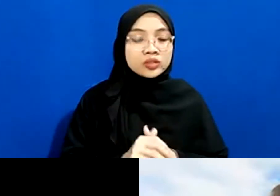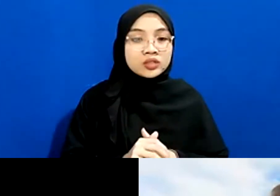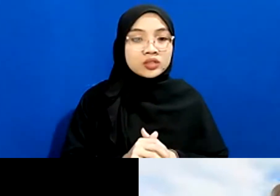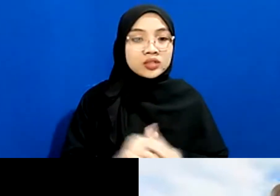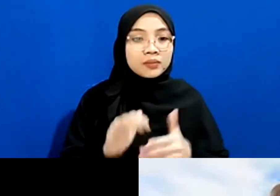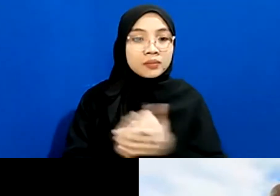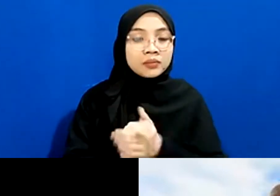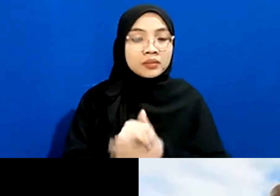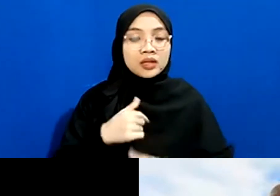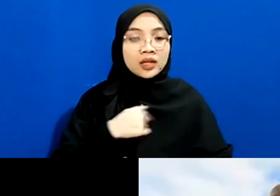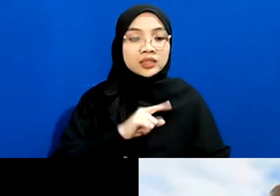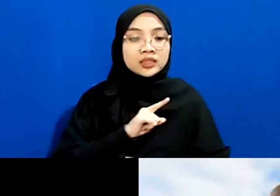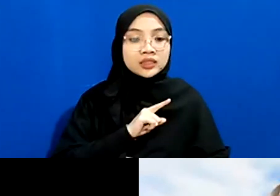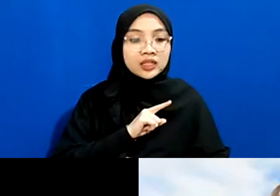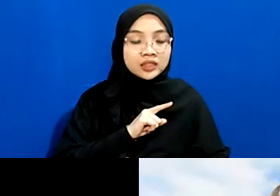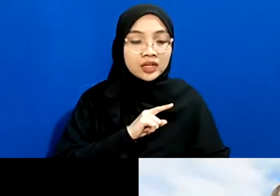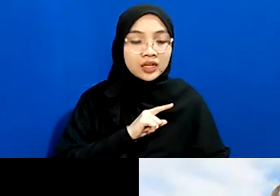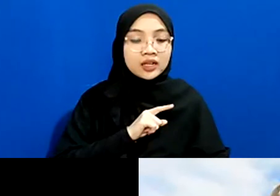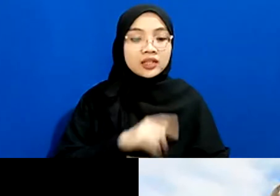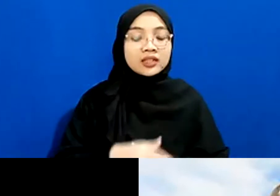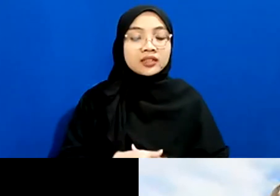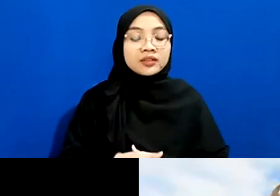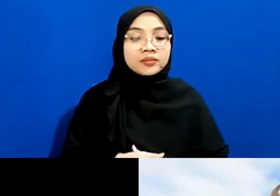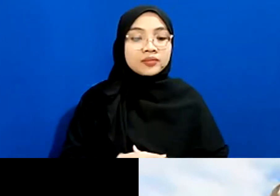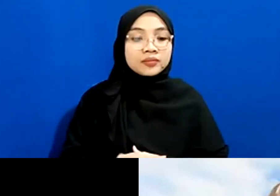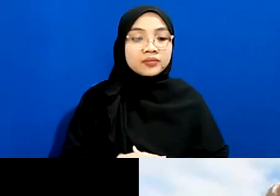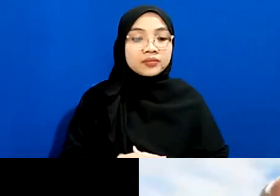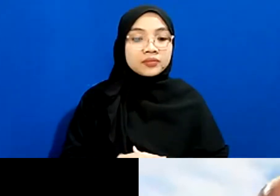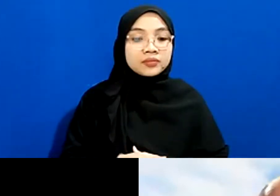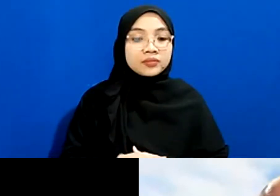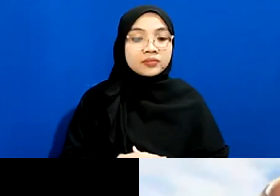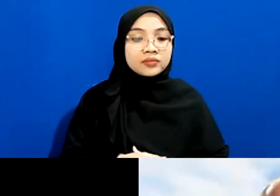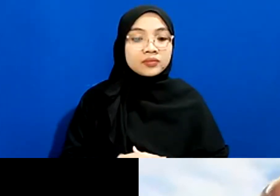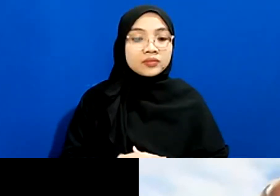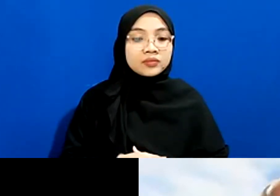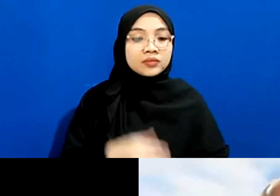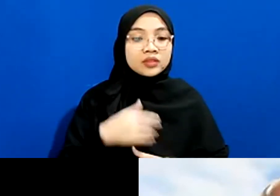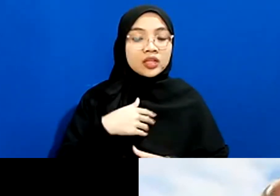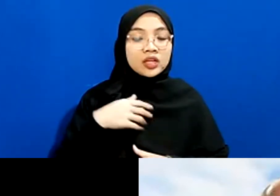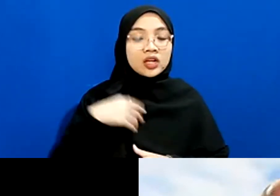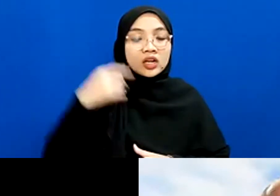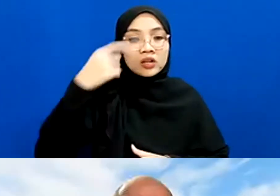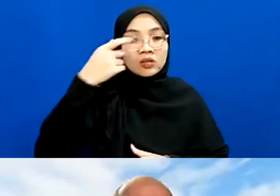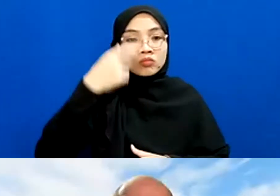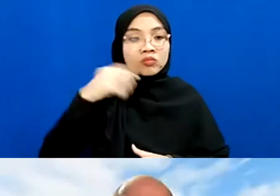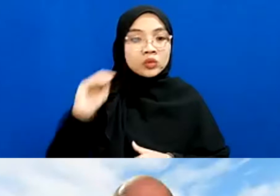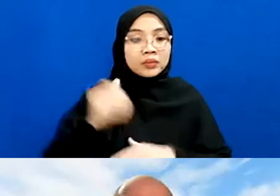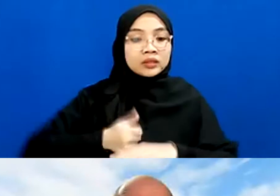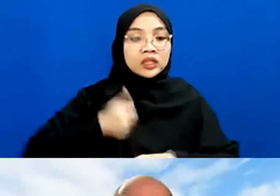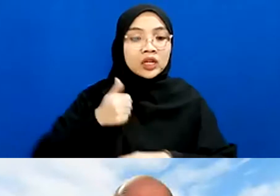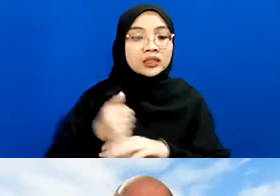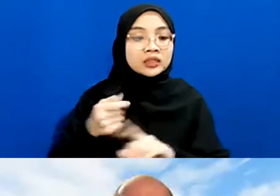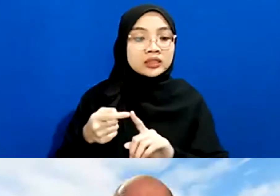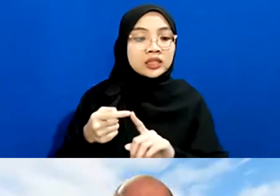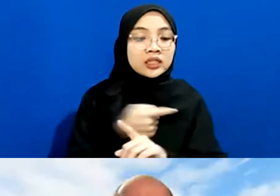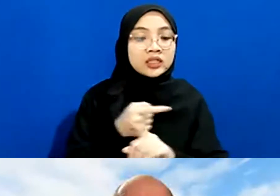myself as the new Dean of the Faculty of Psychology, very new actually. I've been